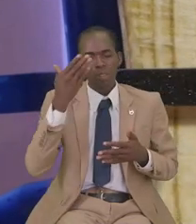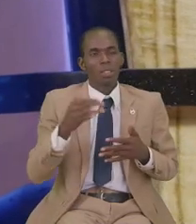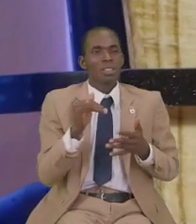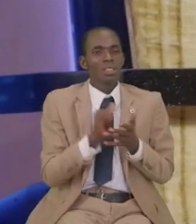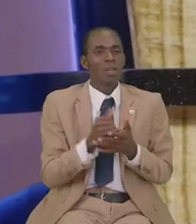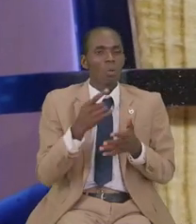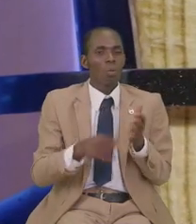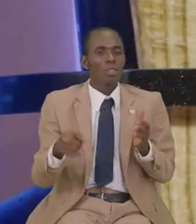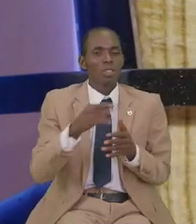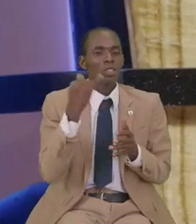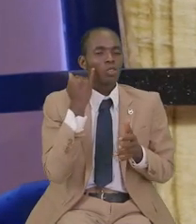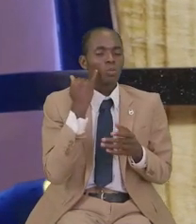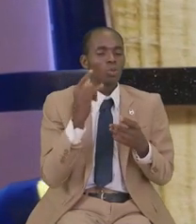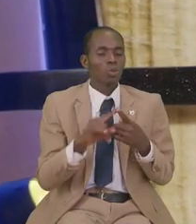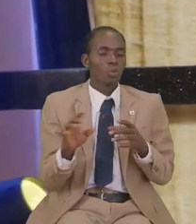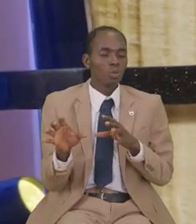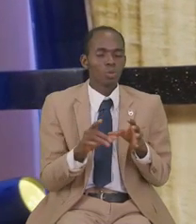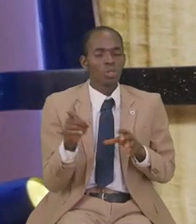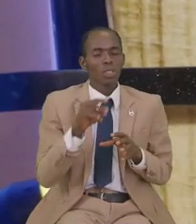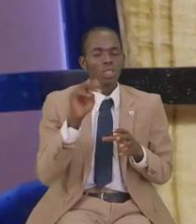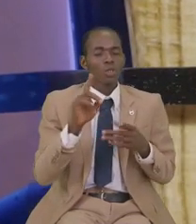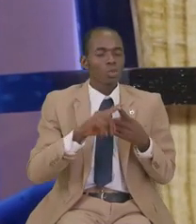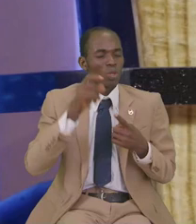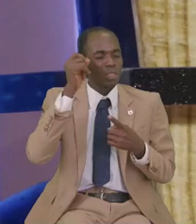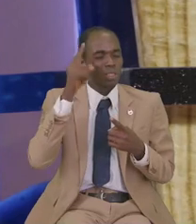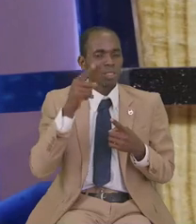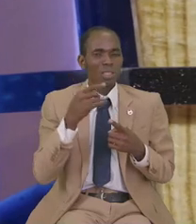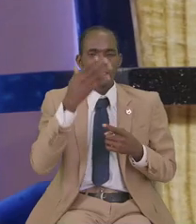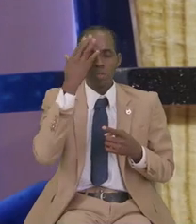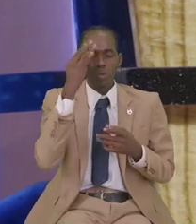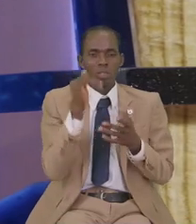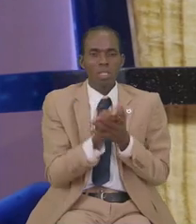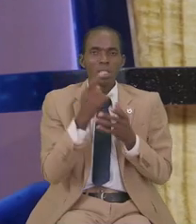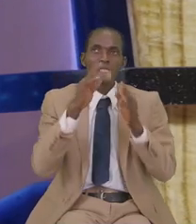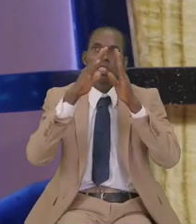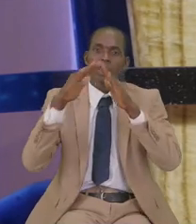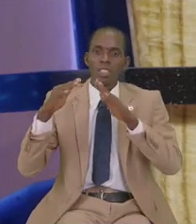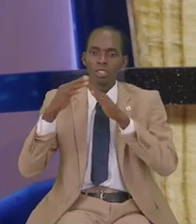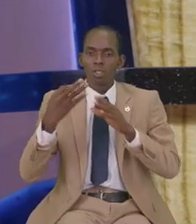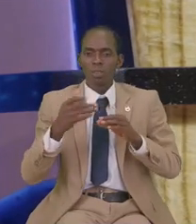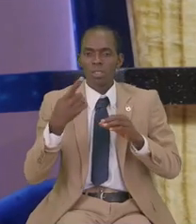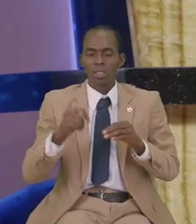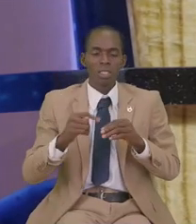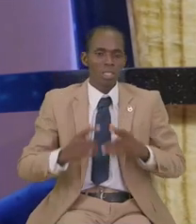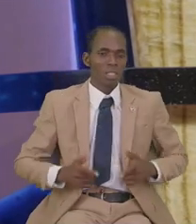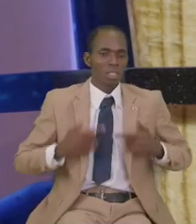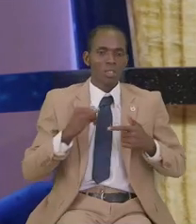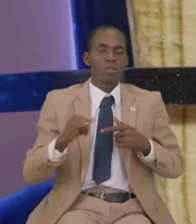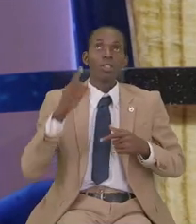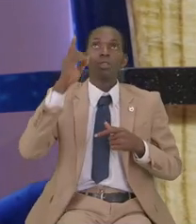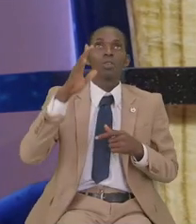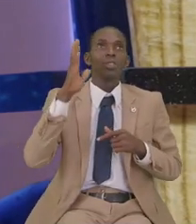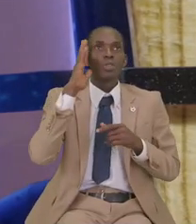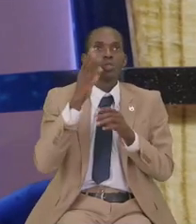should have done. They should have understood that the city of the living God should be above their chiefest joy. They